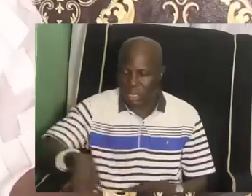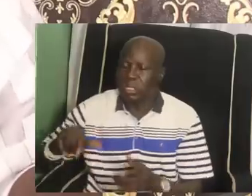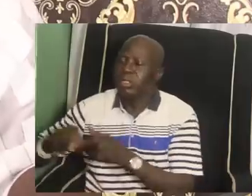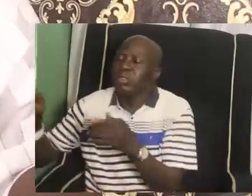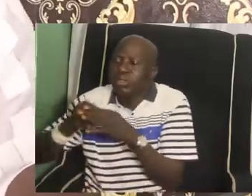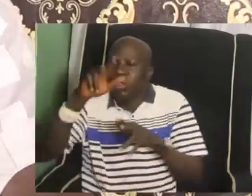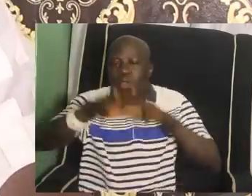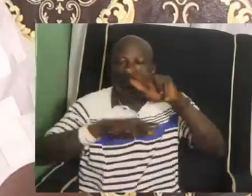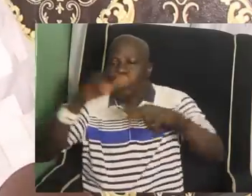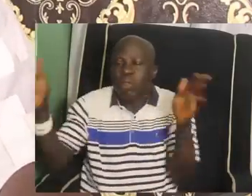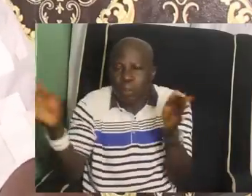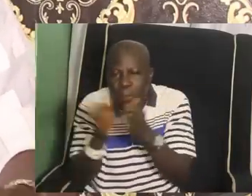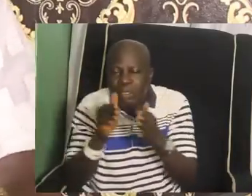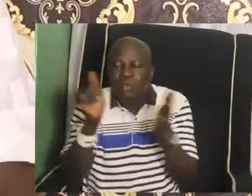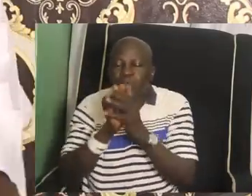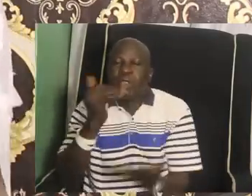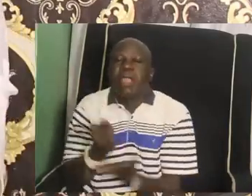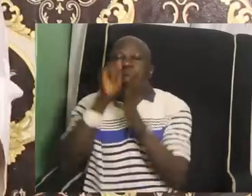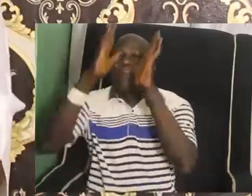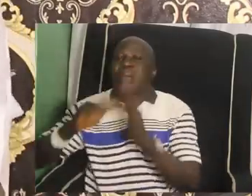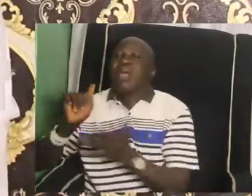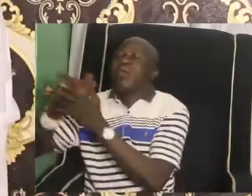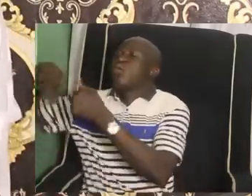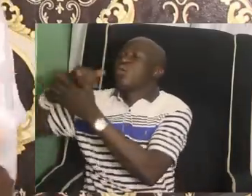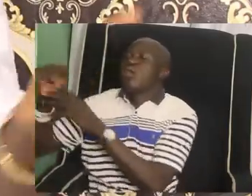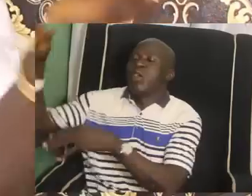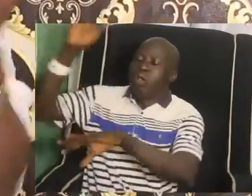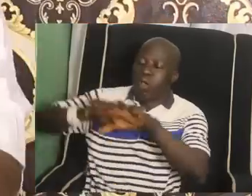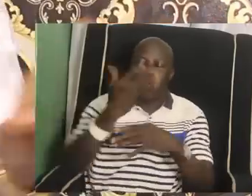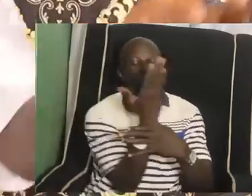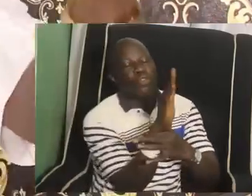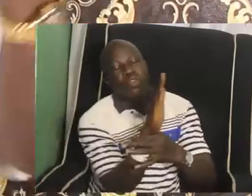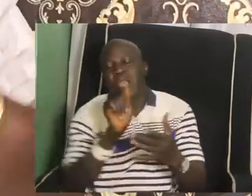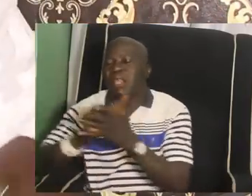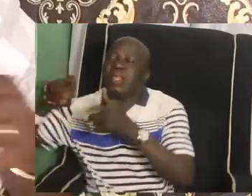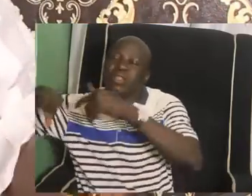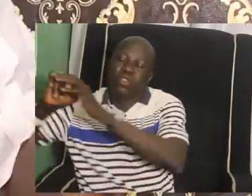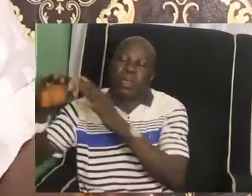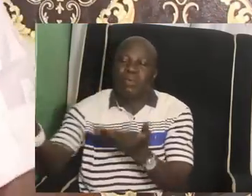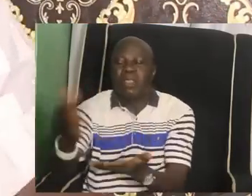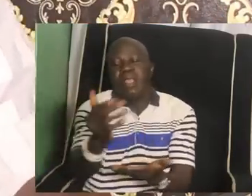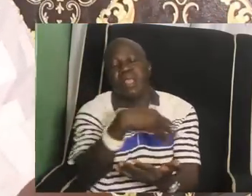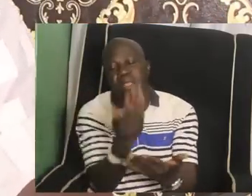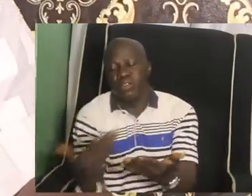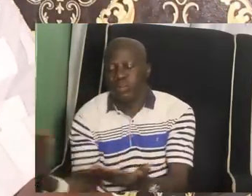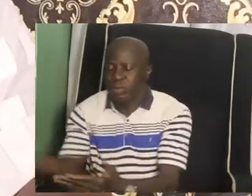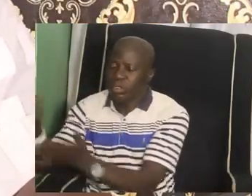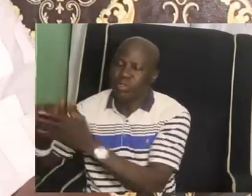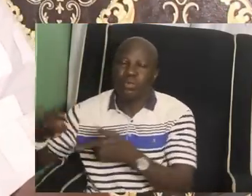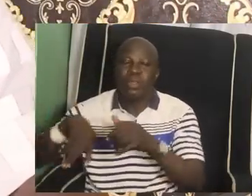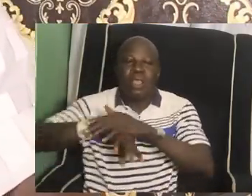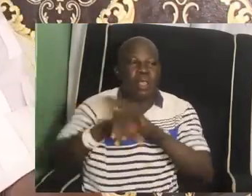pade ala ni. Your feet that will make you to walk towards your. A wa da si owo re ko le fi owo re ko kanjo. Your feet so that you can